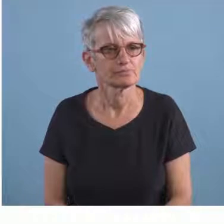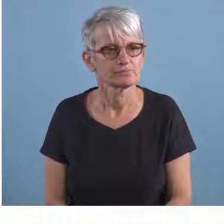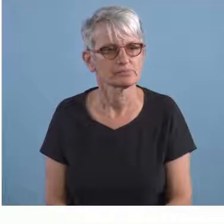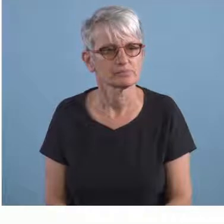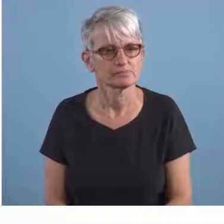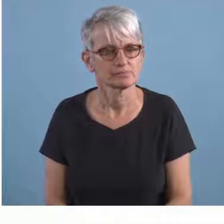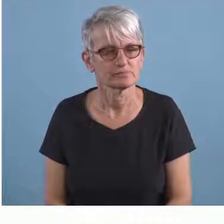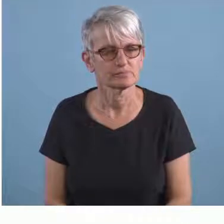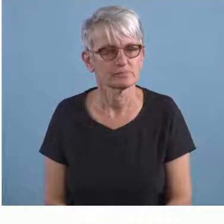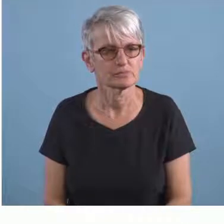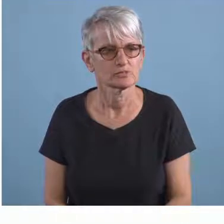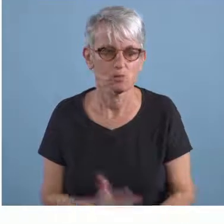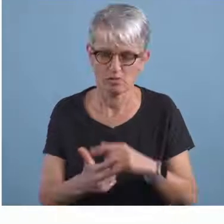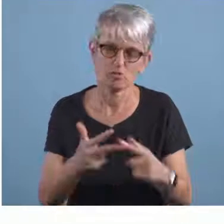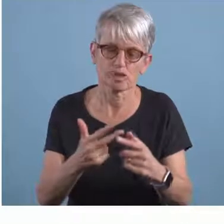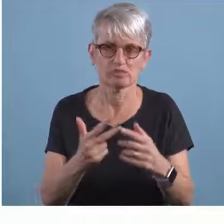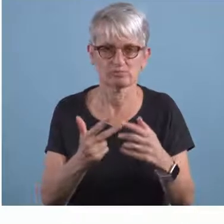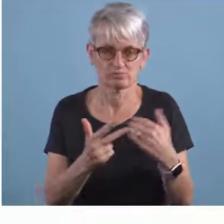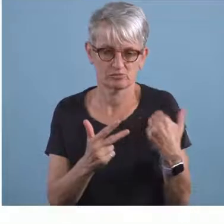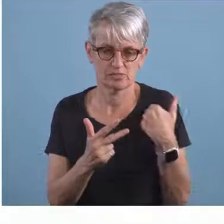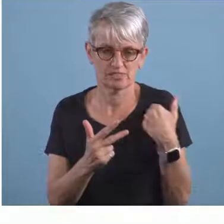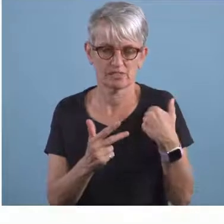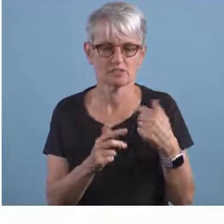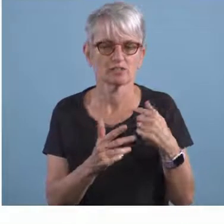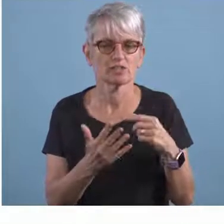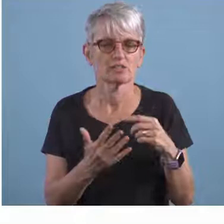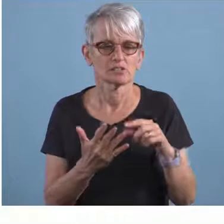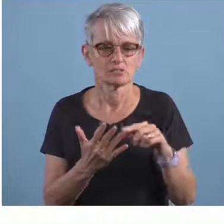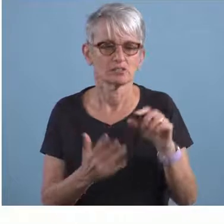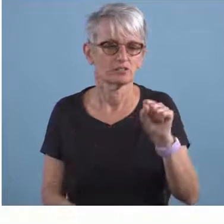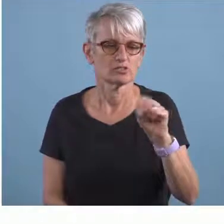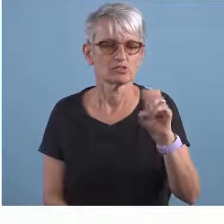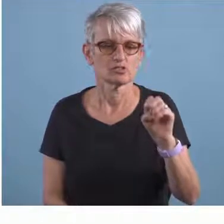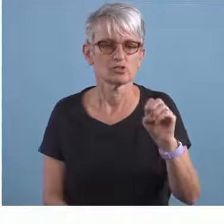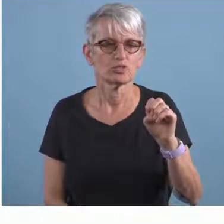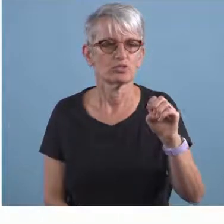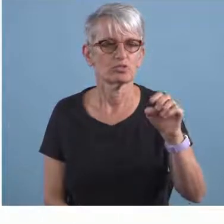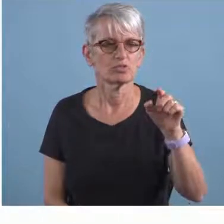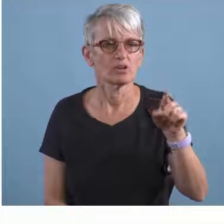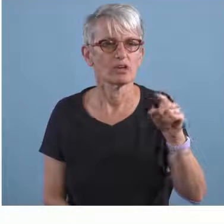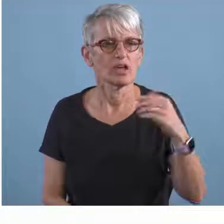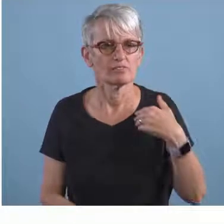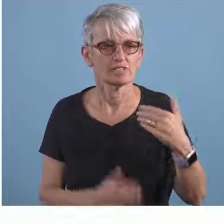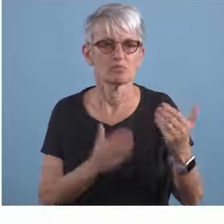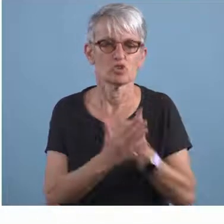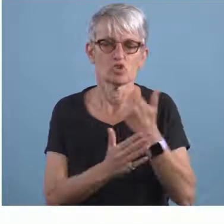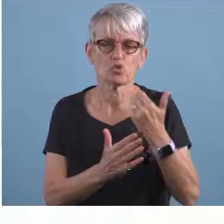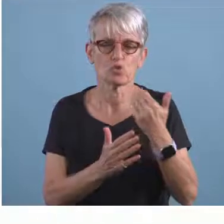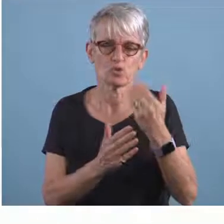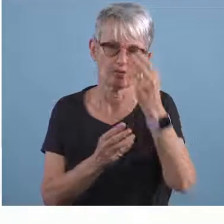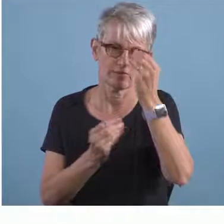studies. Well, at least three of them are pretty recent. But Sue Grogan Johnson has some new stuff out since 2010. So if you're looking